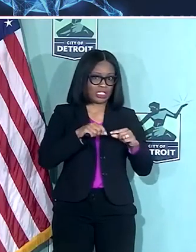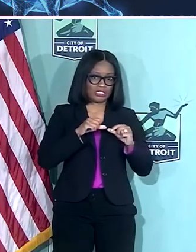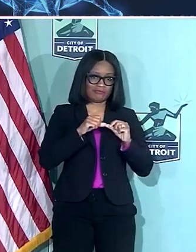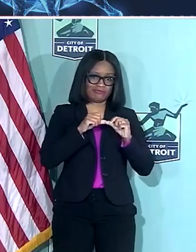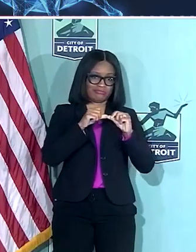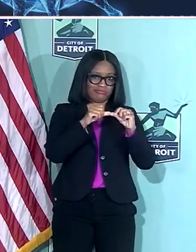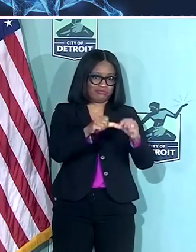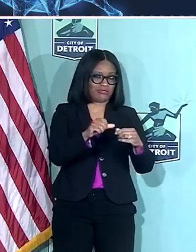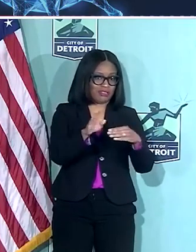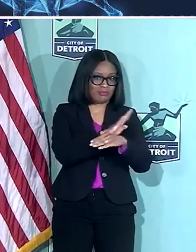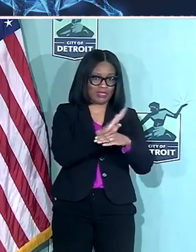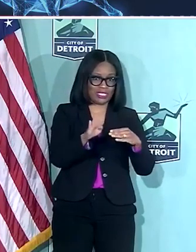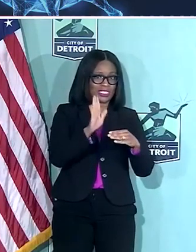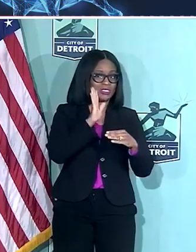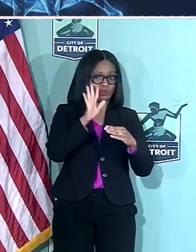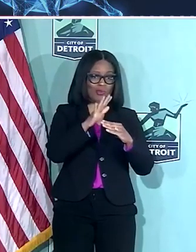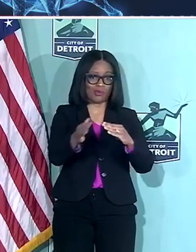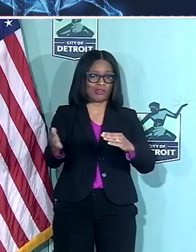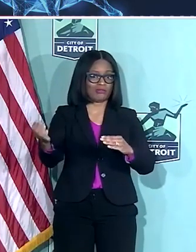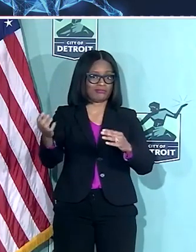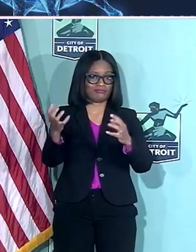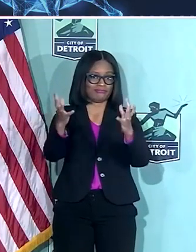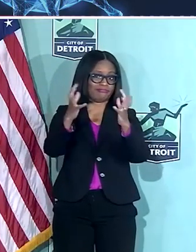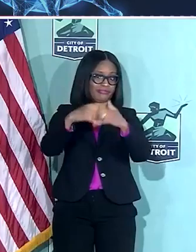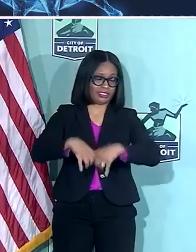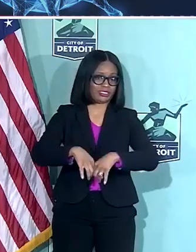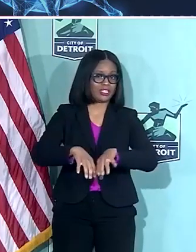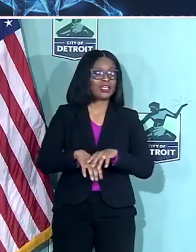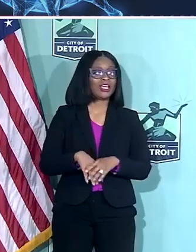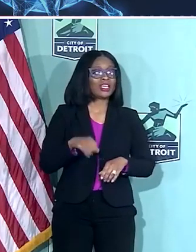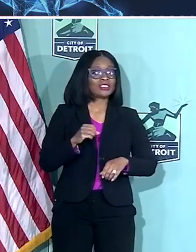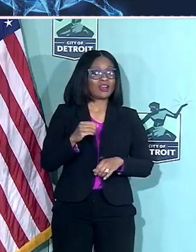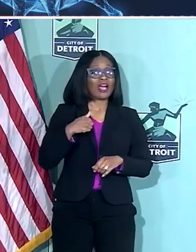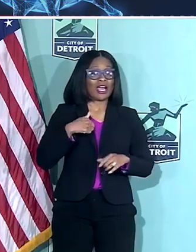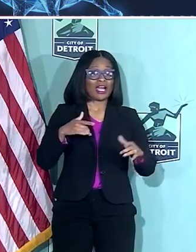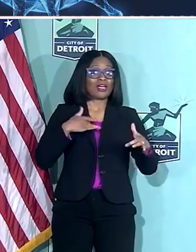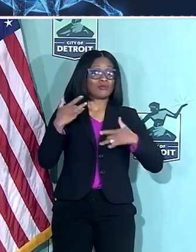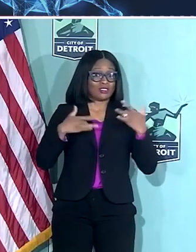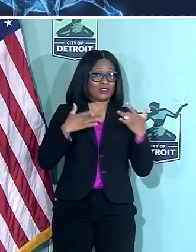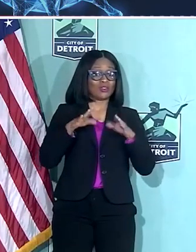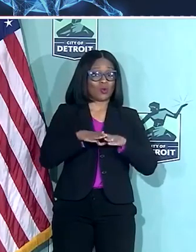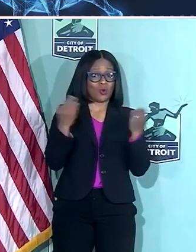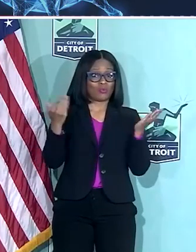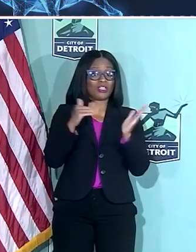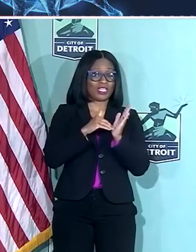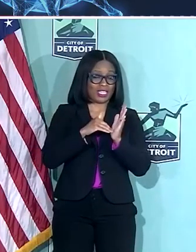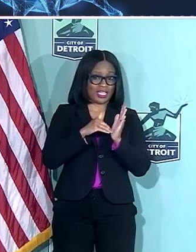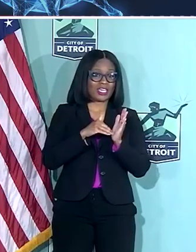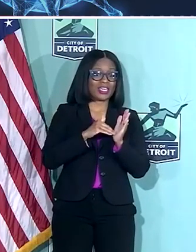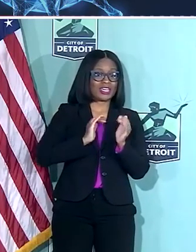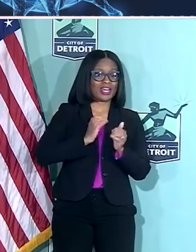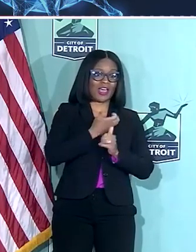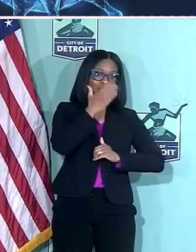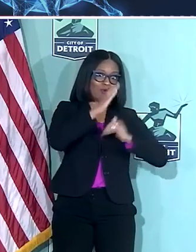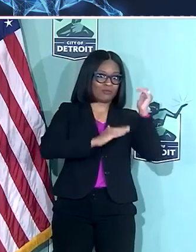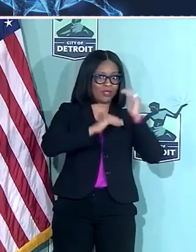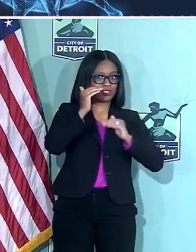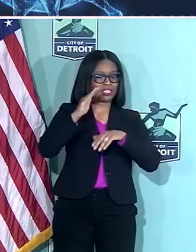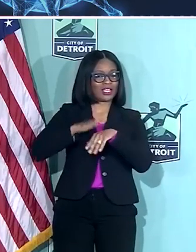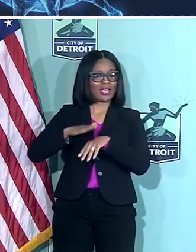now. I'm excited. I'm excited to reopen our brick and mortar on Detroit's Avenue of Fashion. And at the same